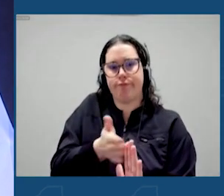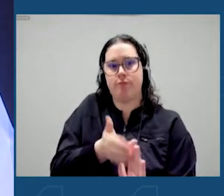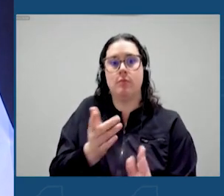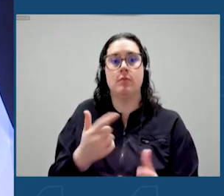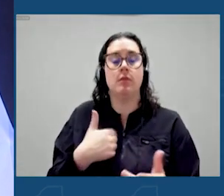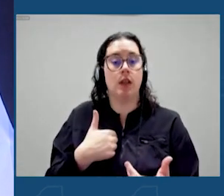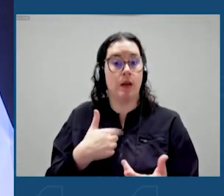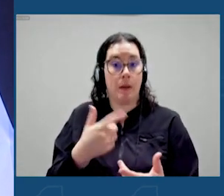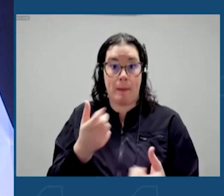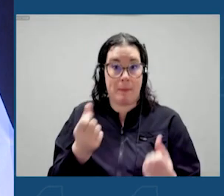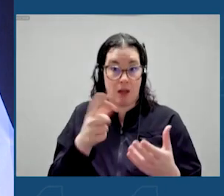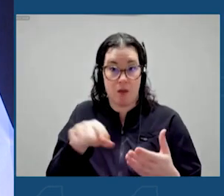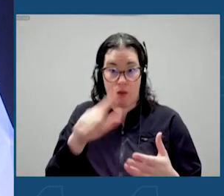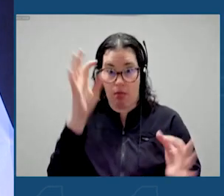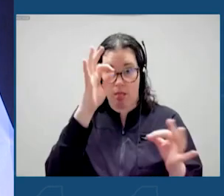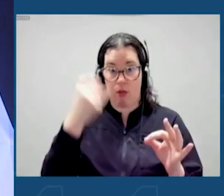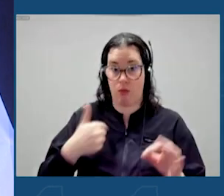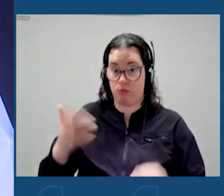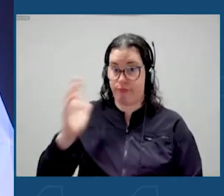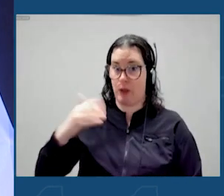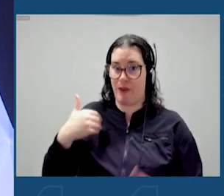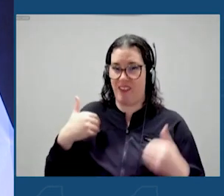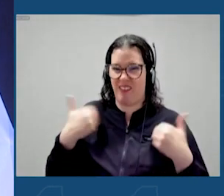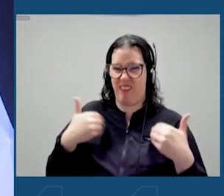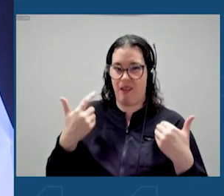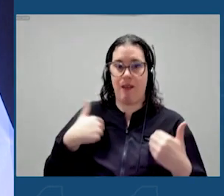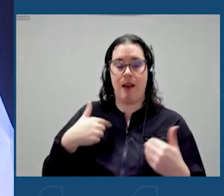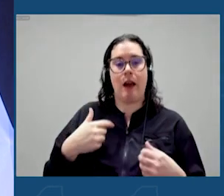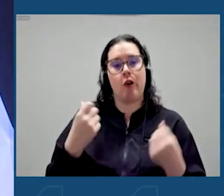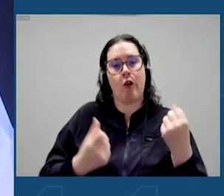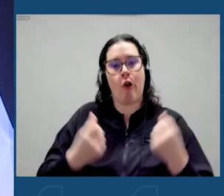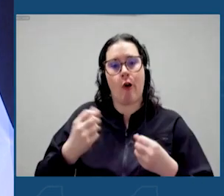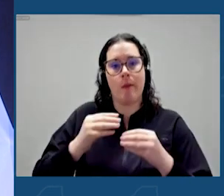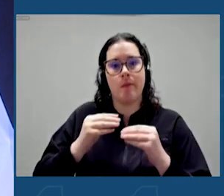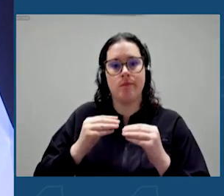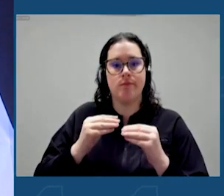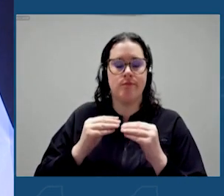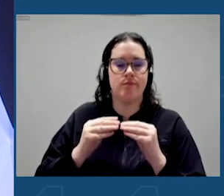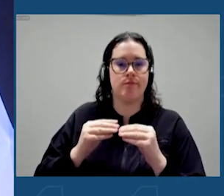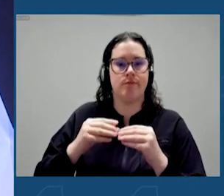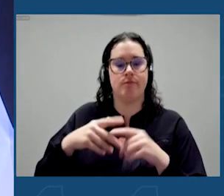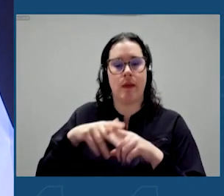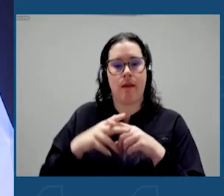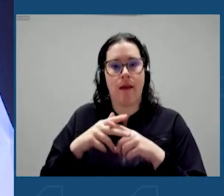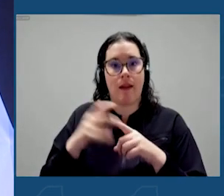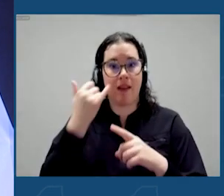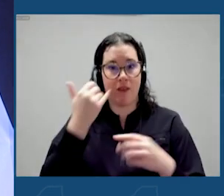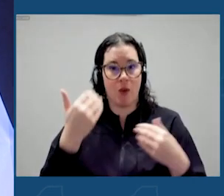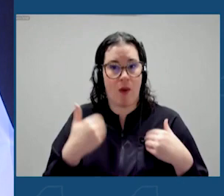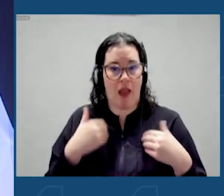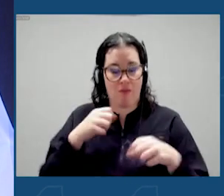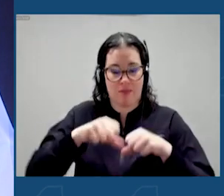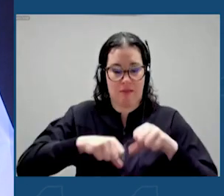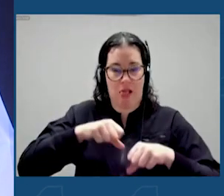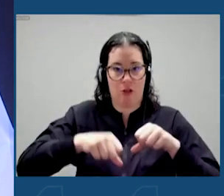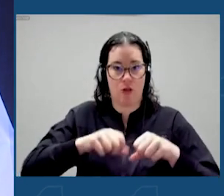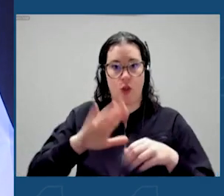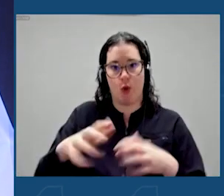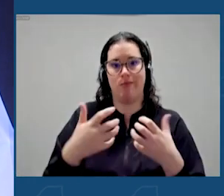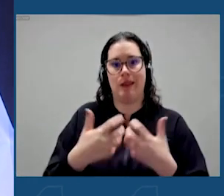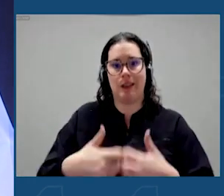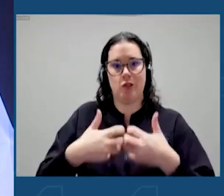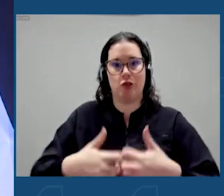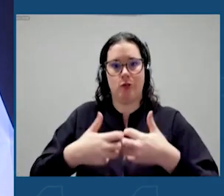mechanic. And if you have cylinders in your engine, no matter how fine that engine is, if